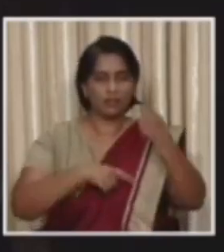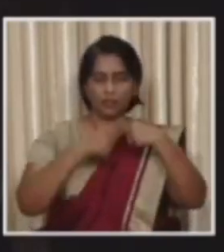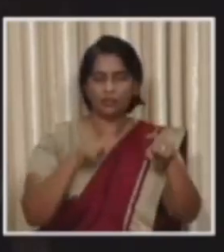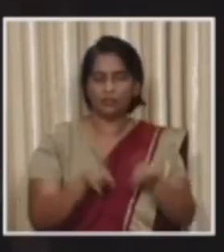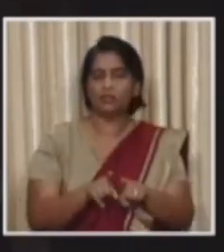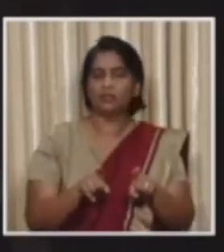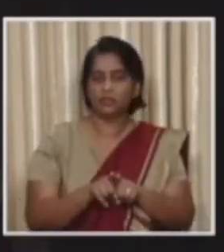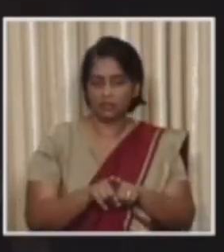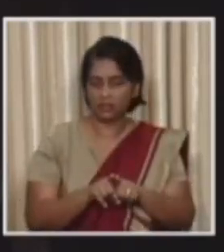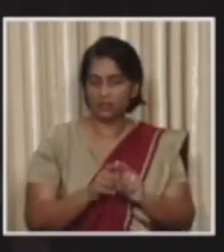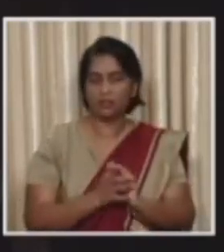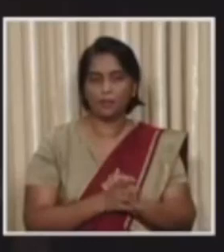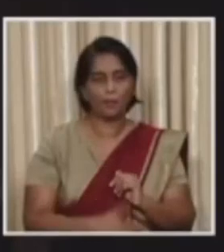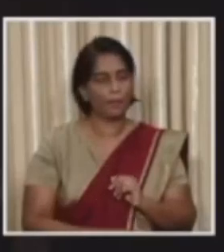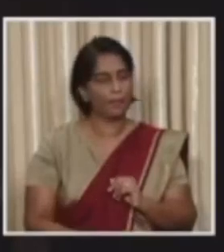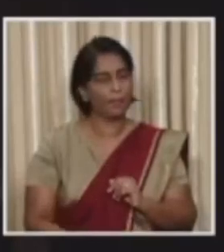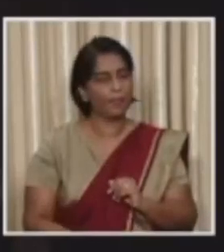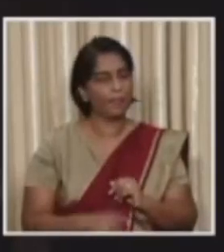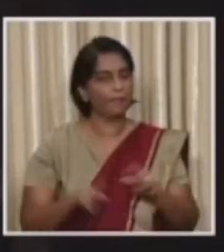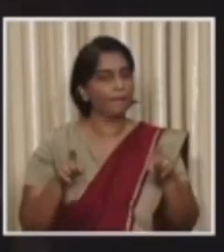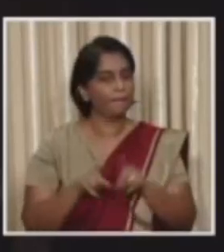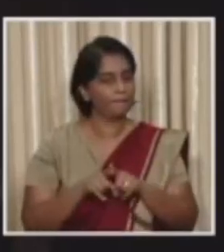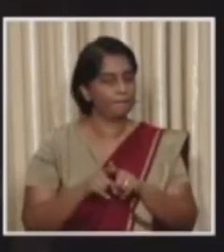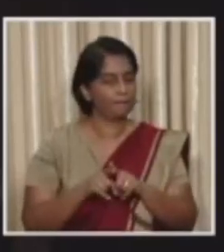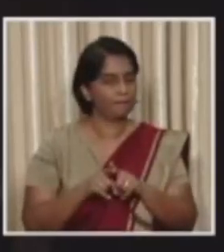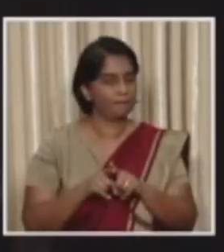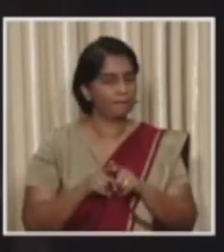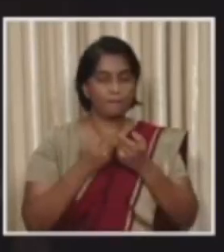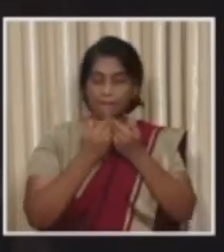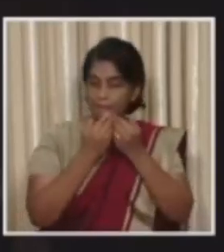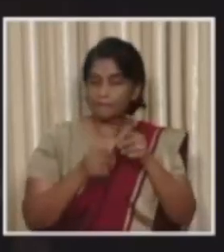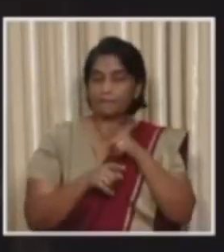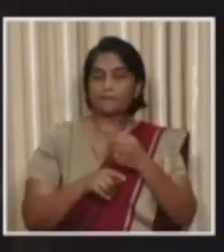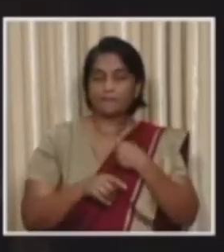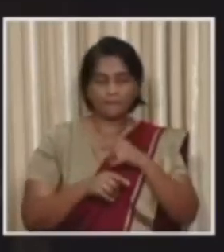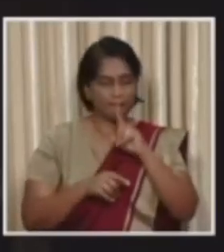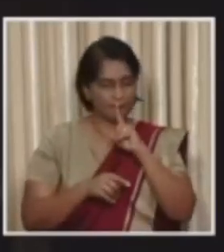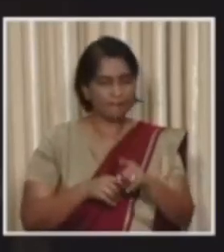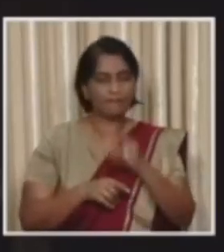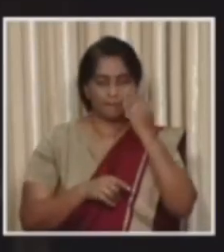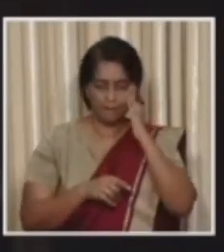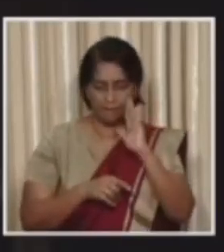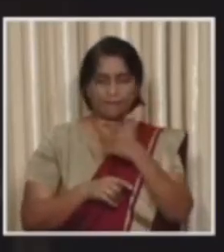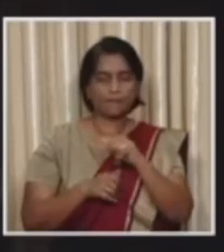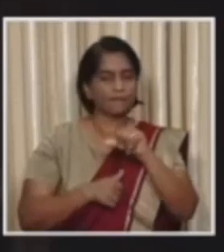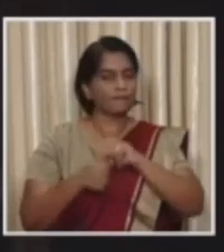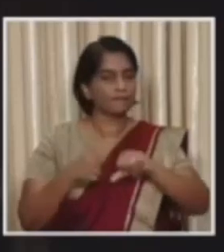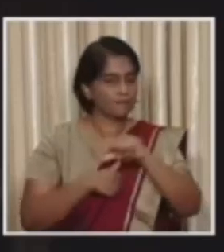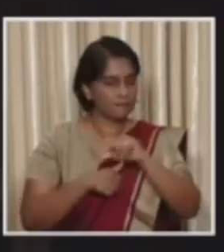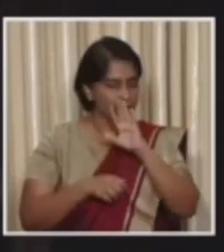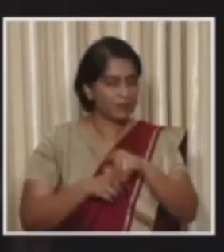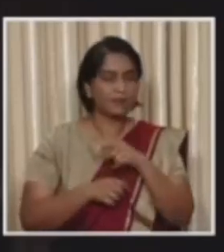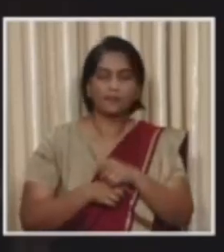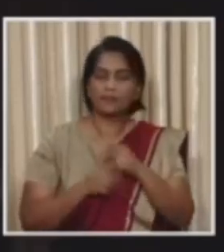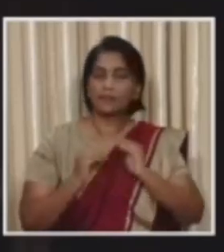Why? In certain text at the preamble it says it will be an independent body. And somewhere down the line it will say it's an independent